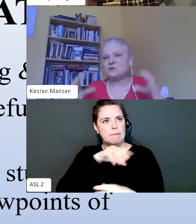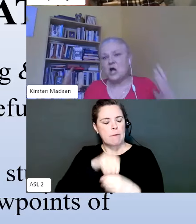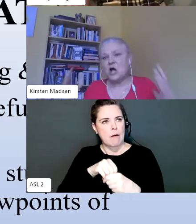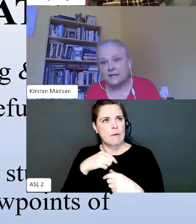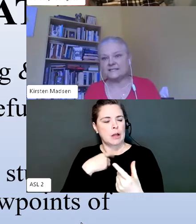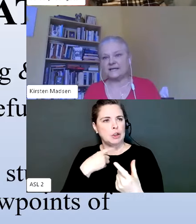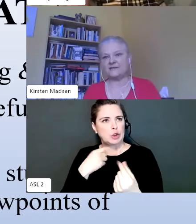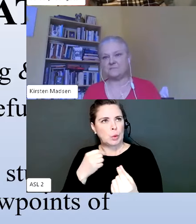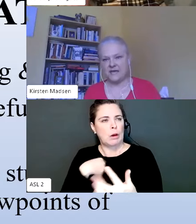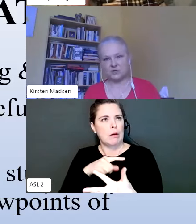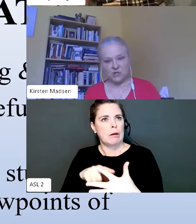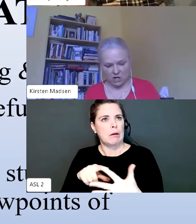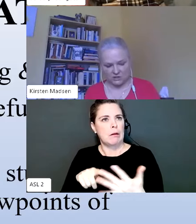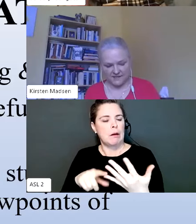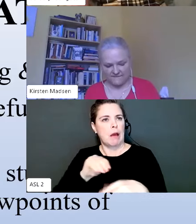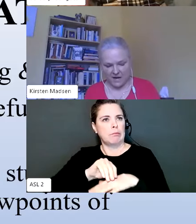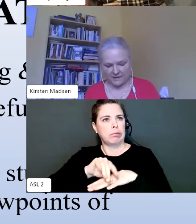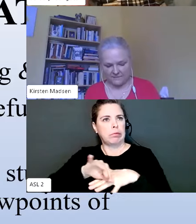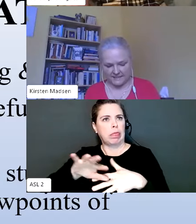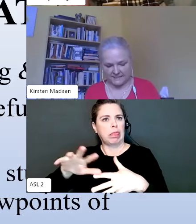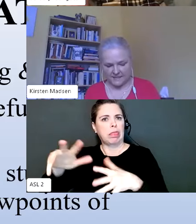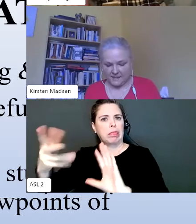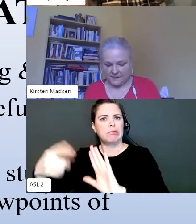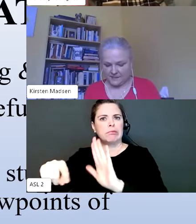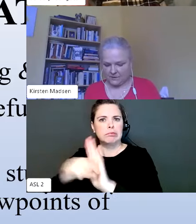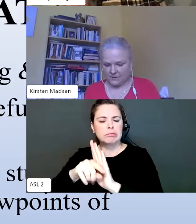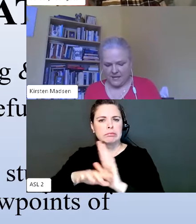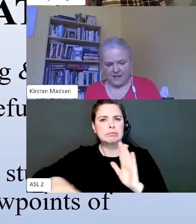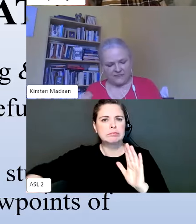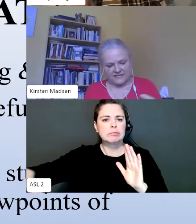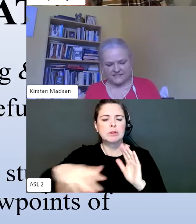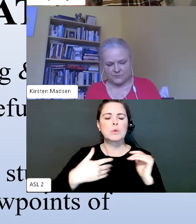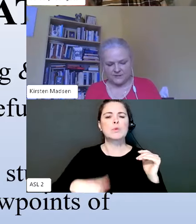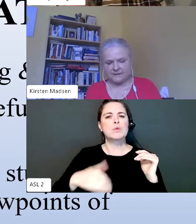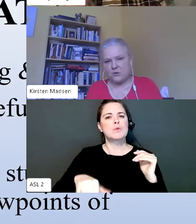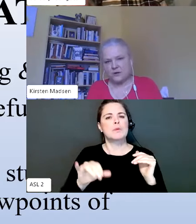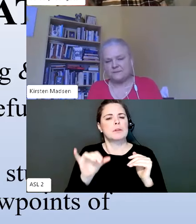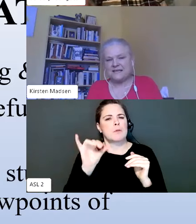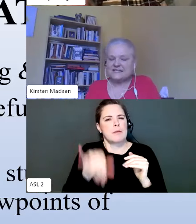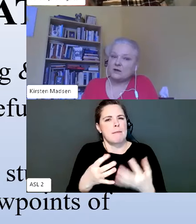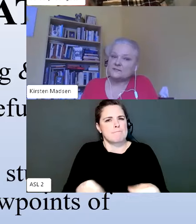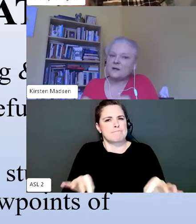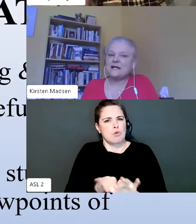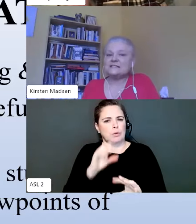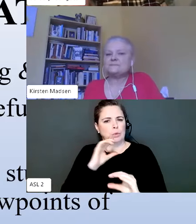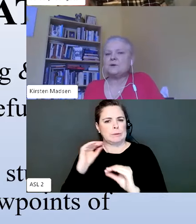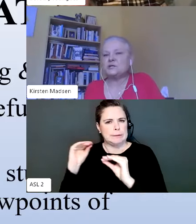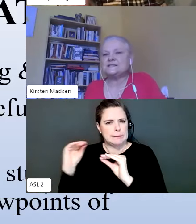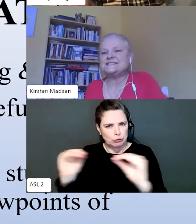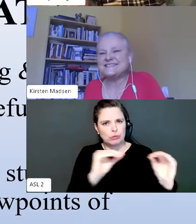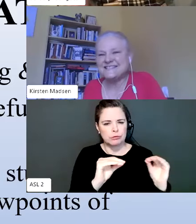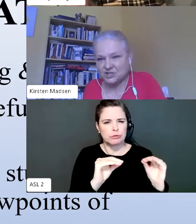how toxic the behaviors are to the environment. So this is really important because it also